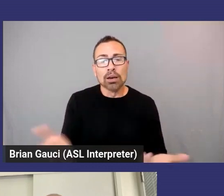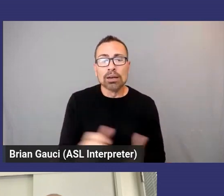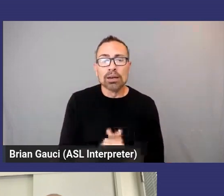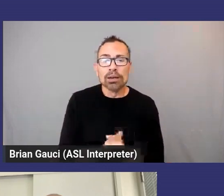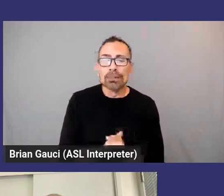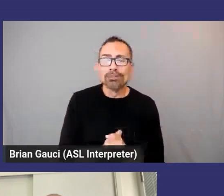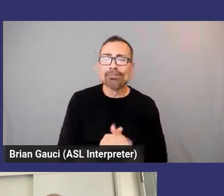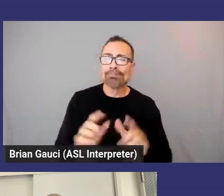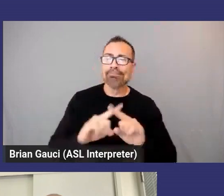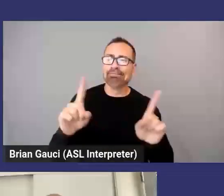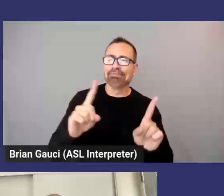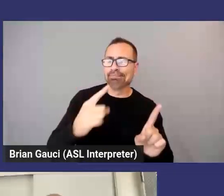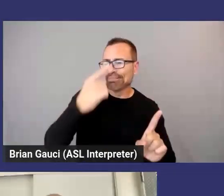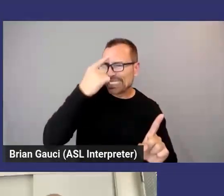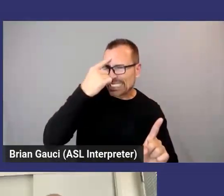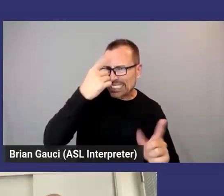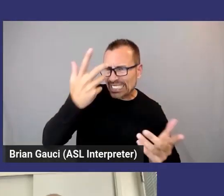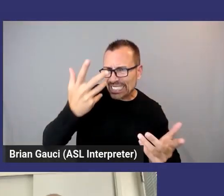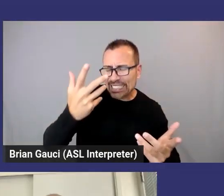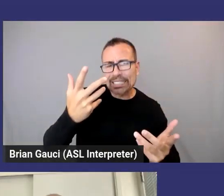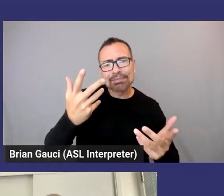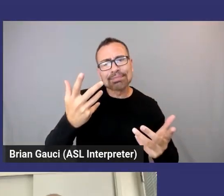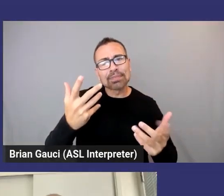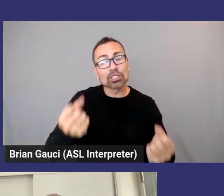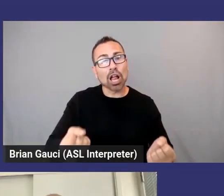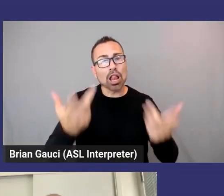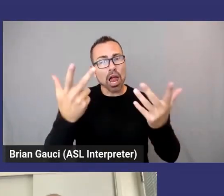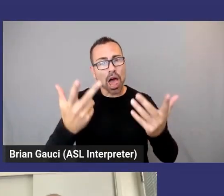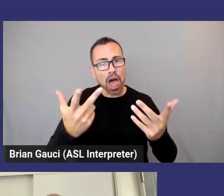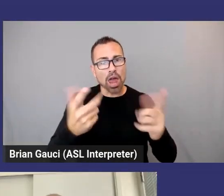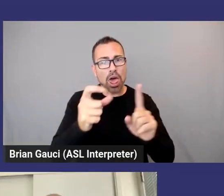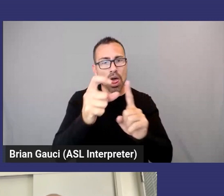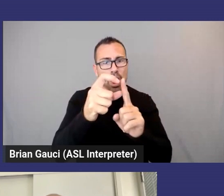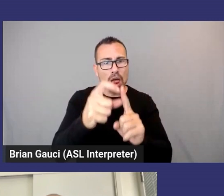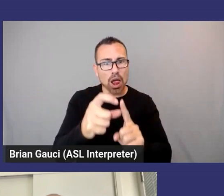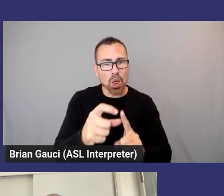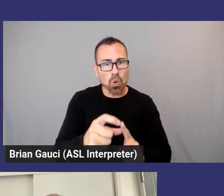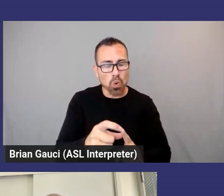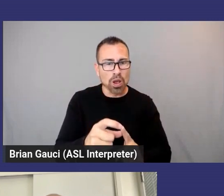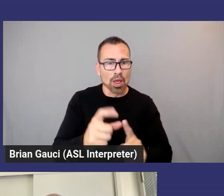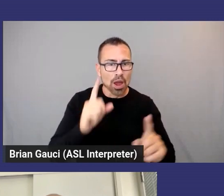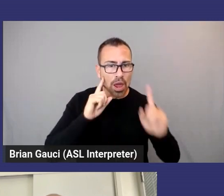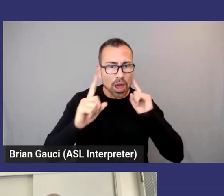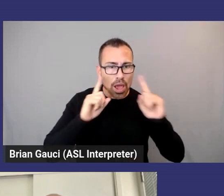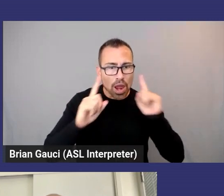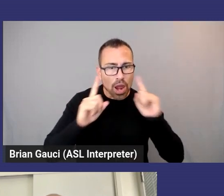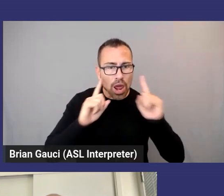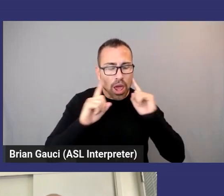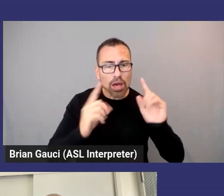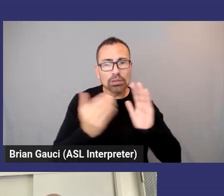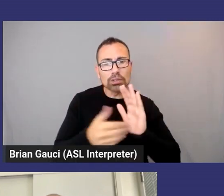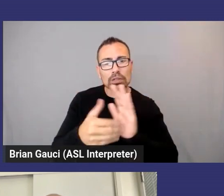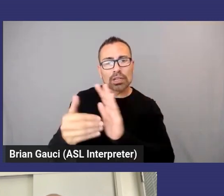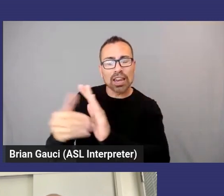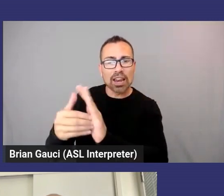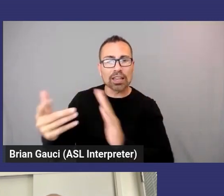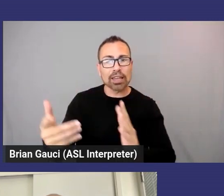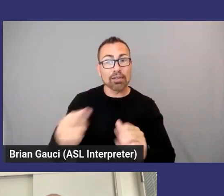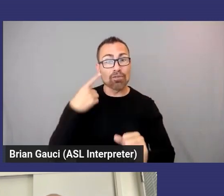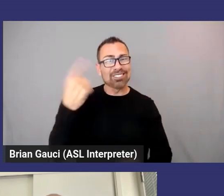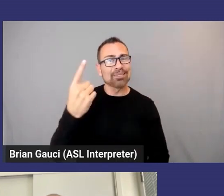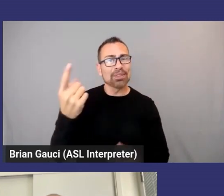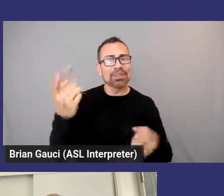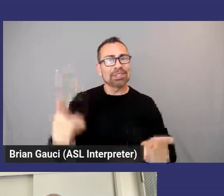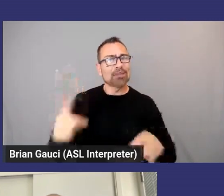But I think it's also kind of a lot of buzzwords, a lot of hype for something that's been around for a very long time. And that really